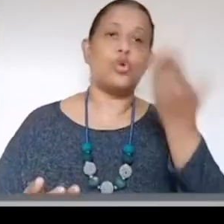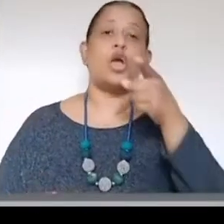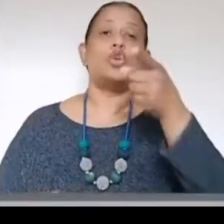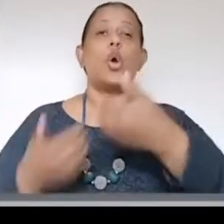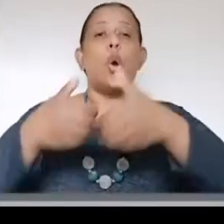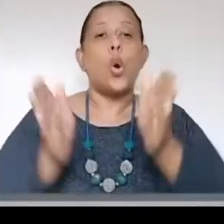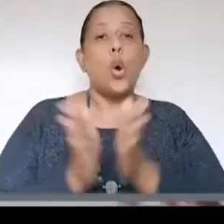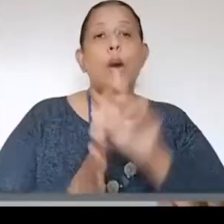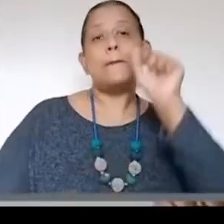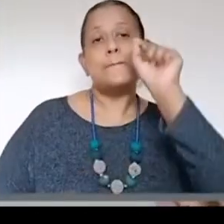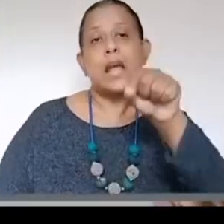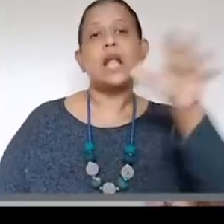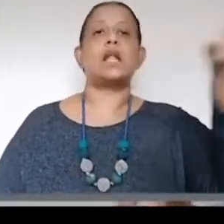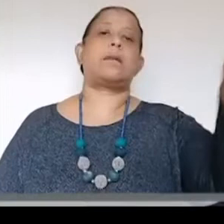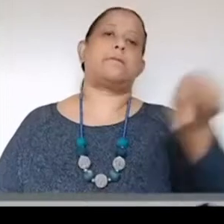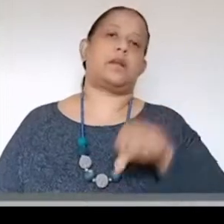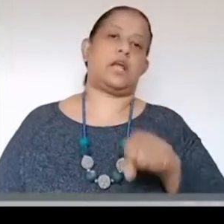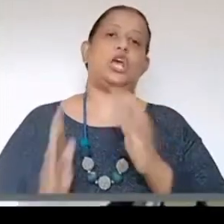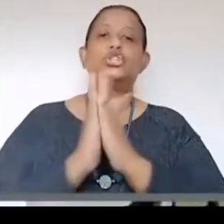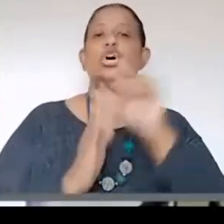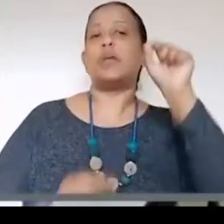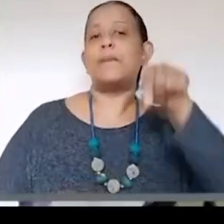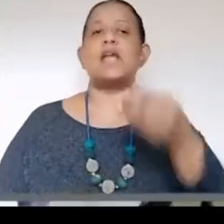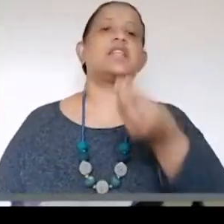you come 20 minutes before your service time.